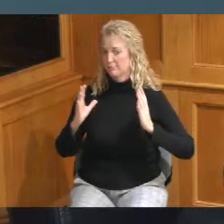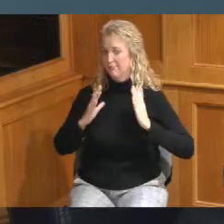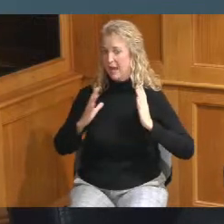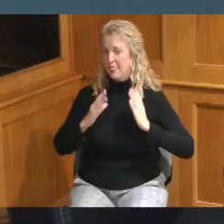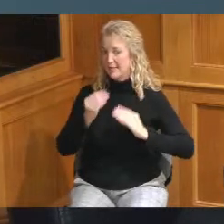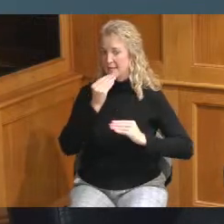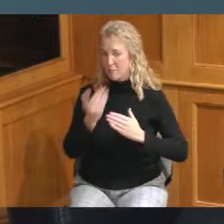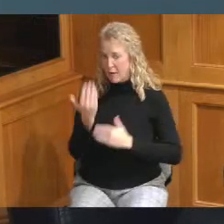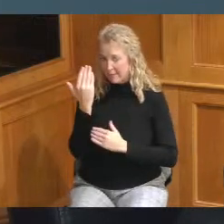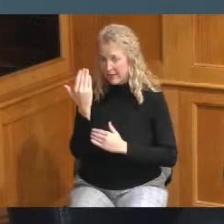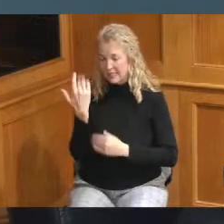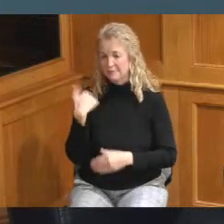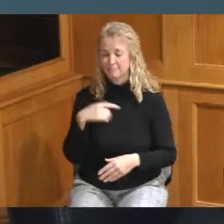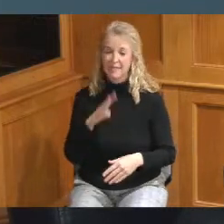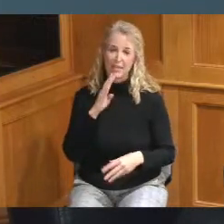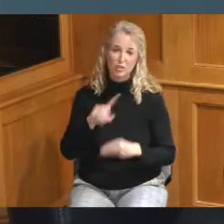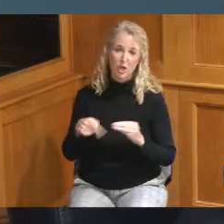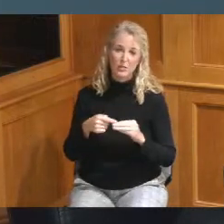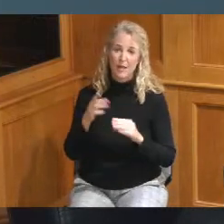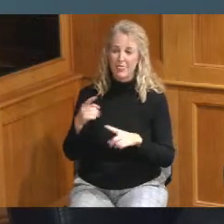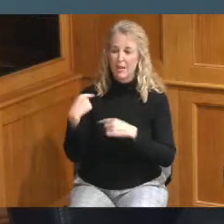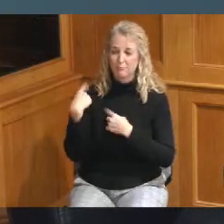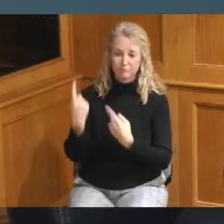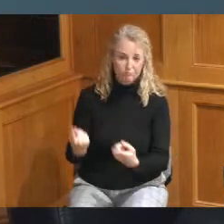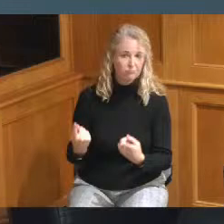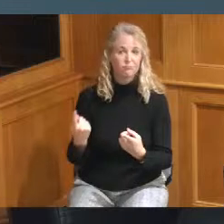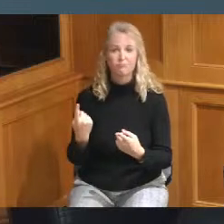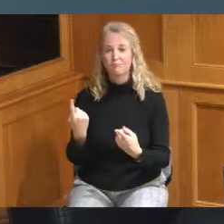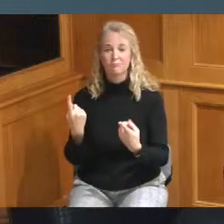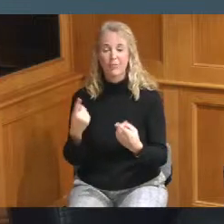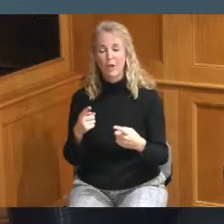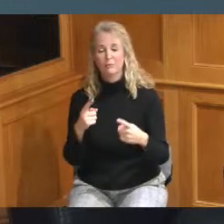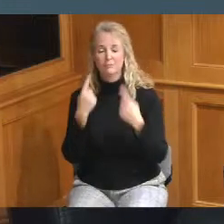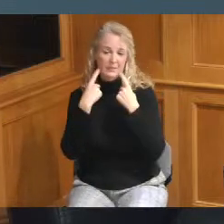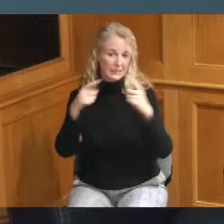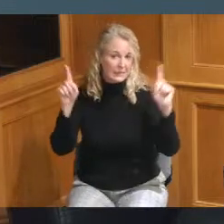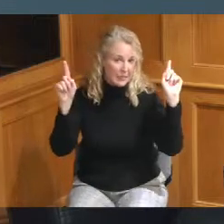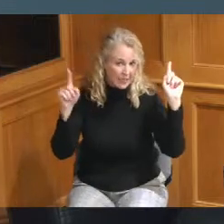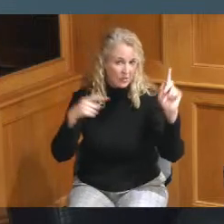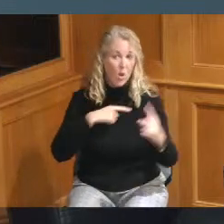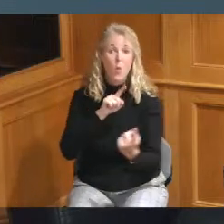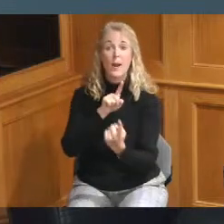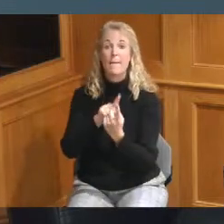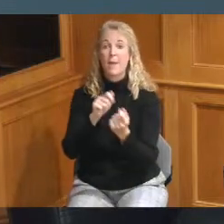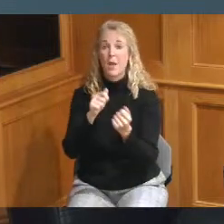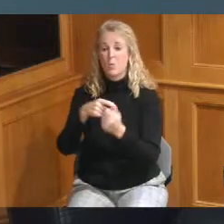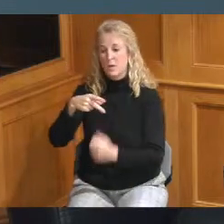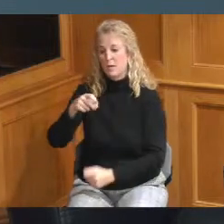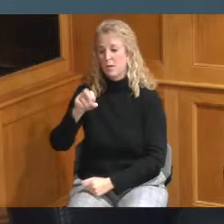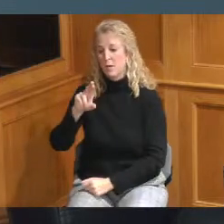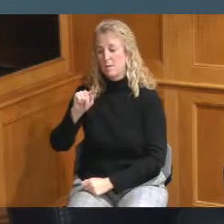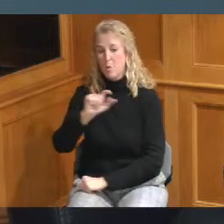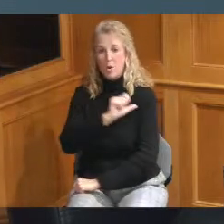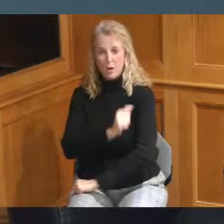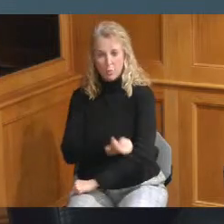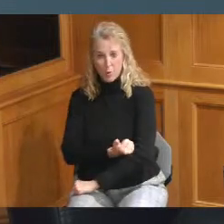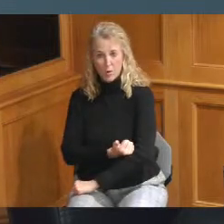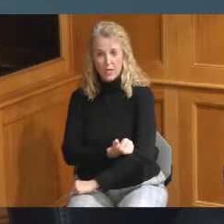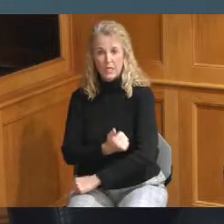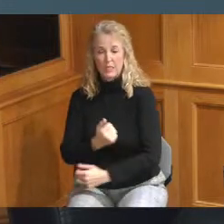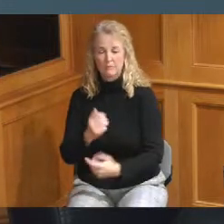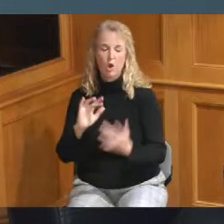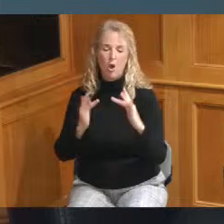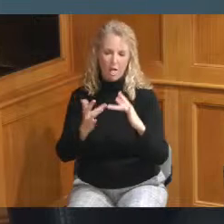done for the year and how they're working in the community. And I met with the port, a